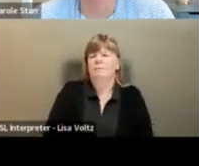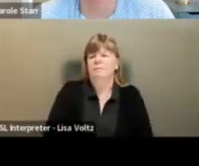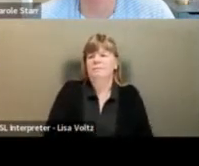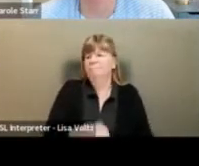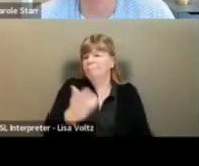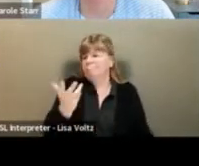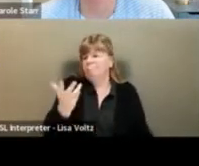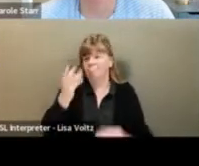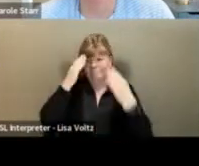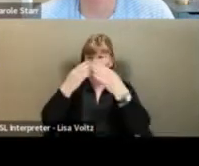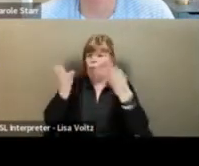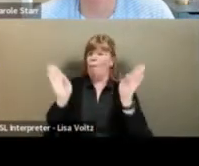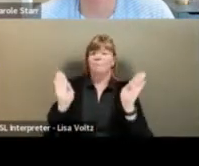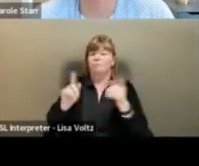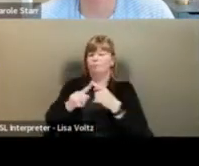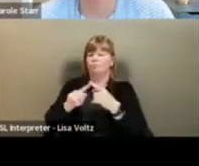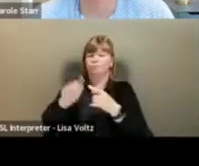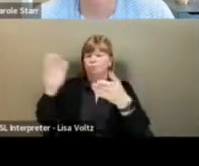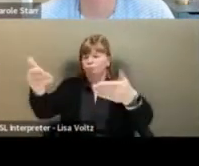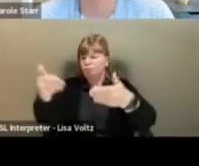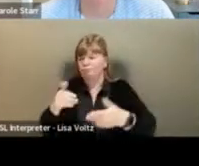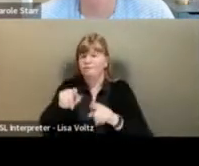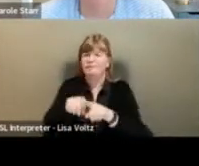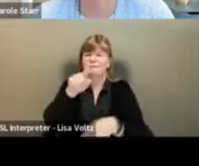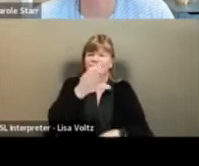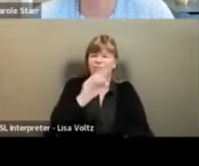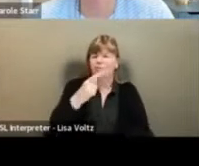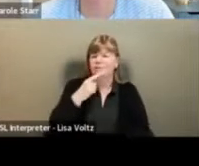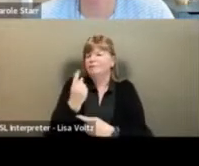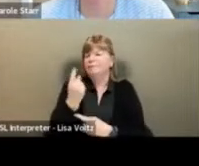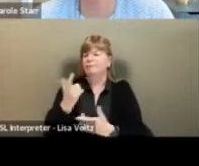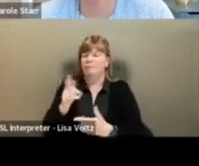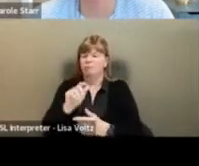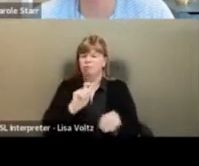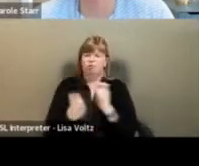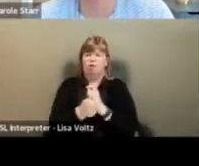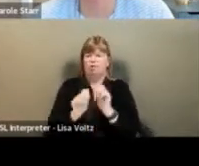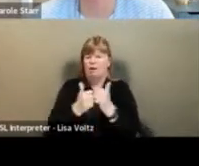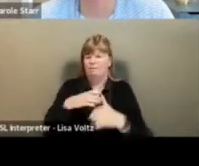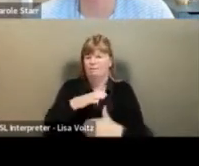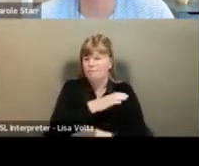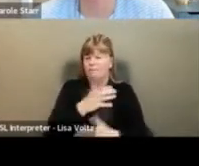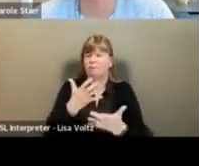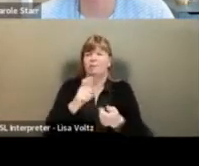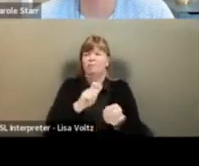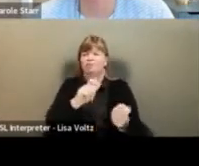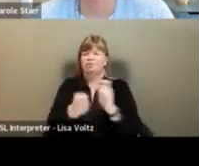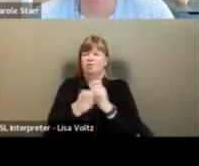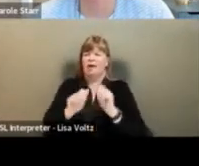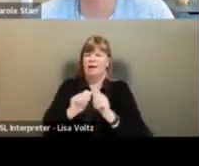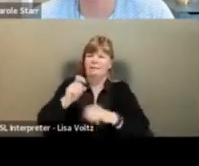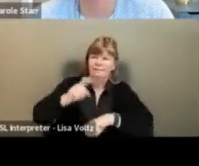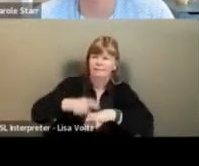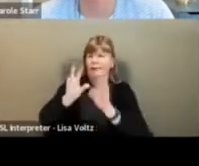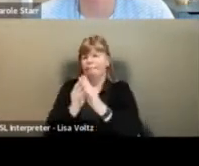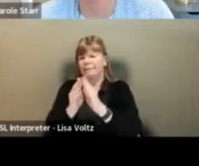Just to be open to suggestions, like Carol said, maybe some type of restructuring of committees or restructuring of the meeting times or the